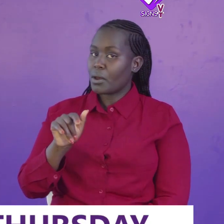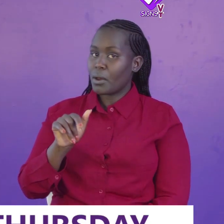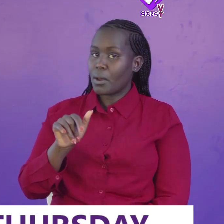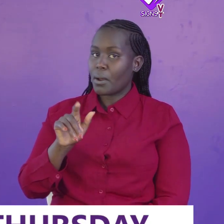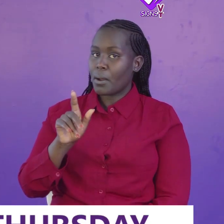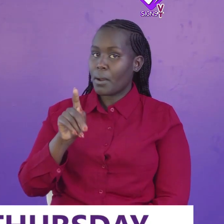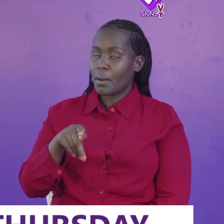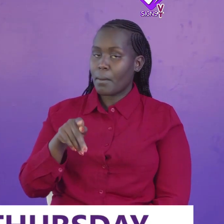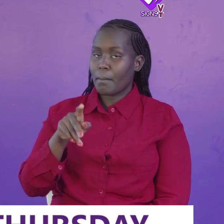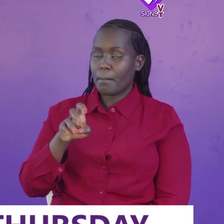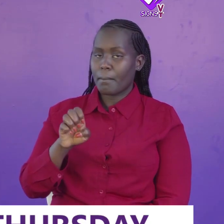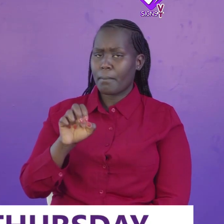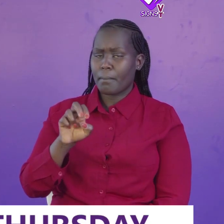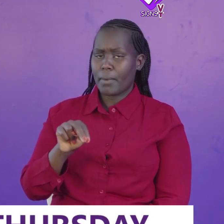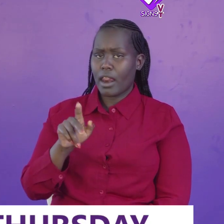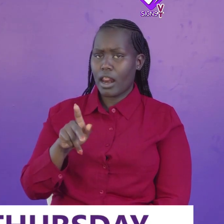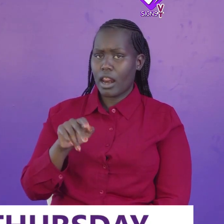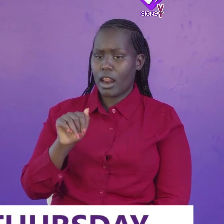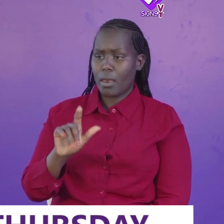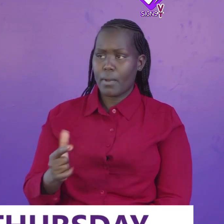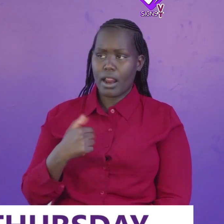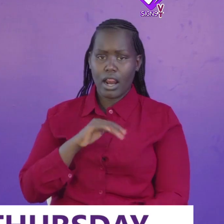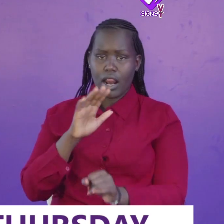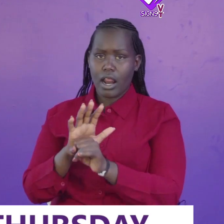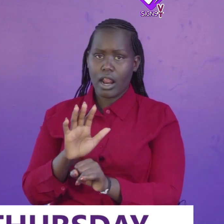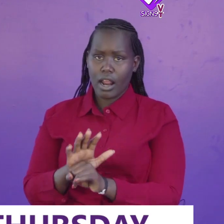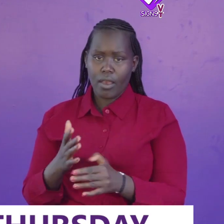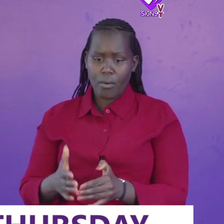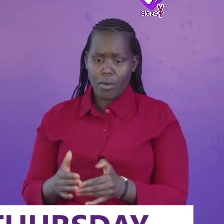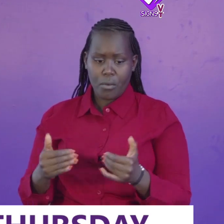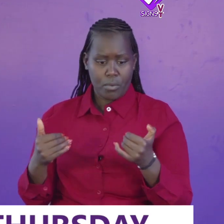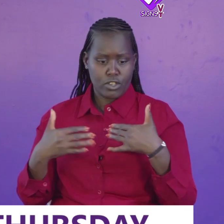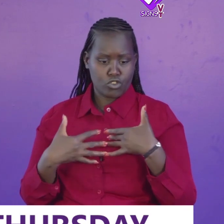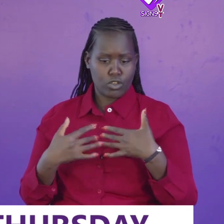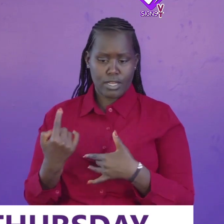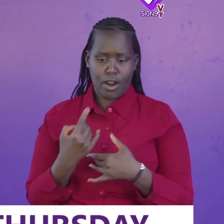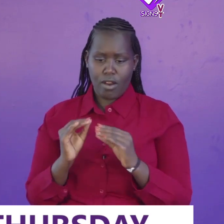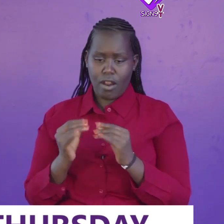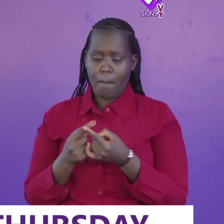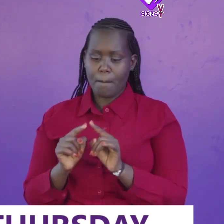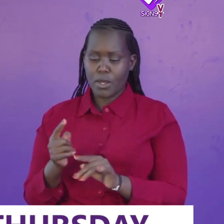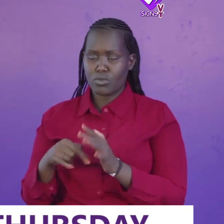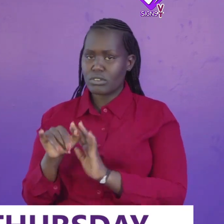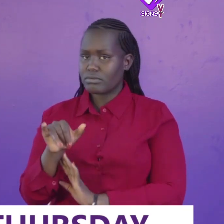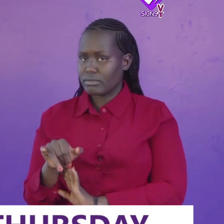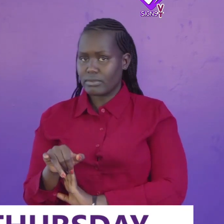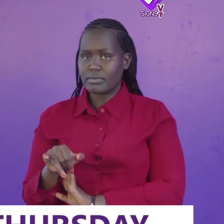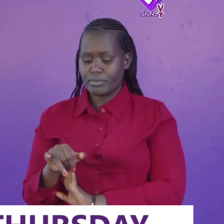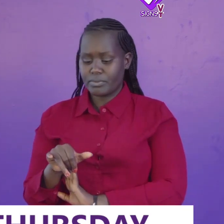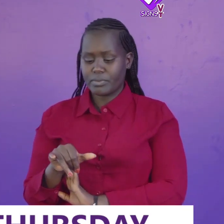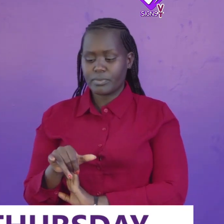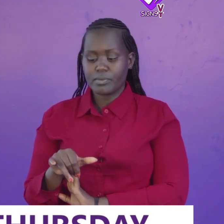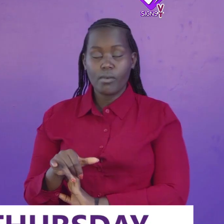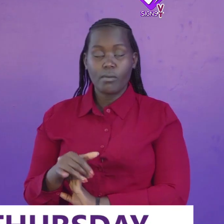leo. Unaona? Kumbe tuko wengi. I thought ni mimi peke yangu hapa nimeshtuka. Niko like wow, what is that?